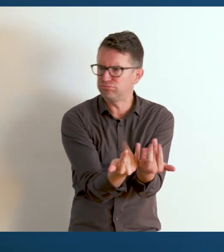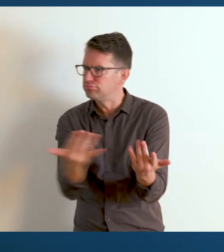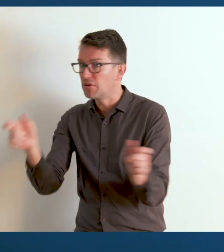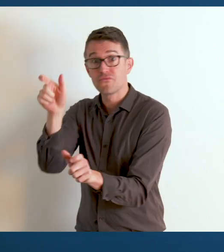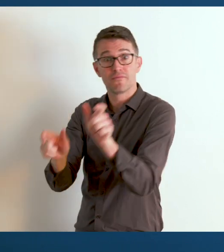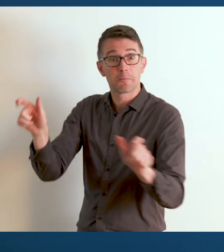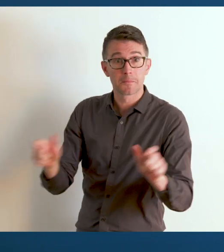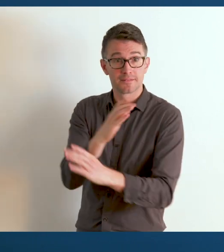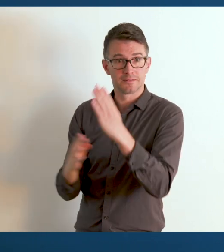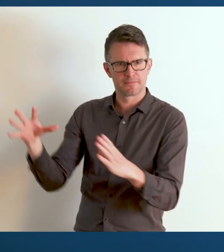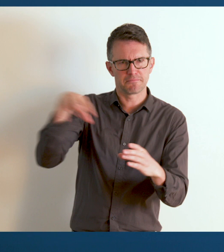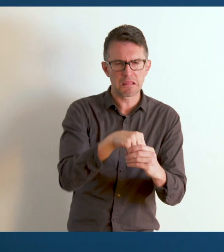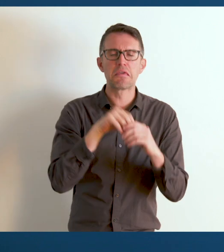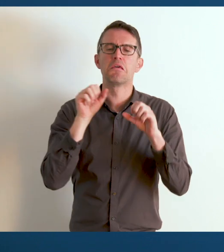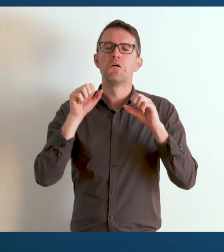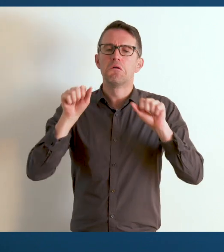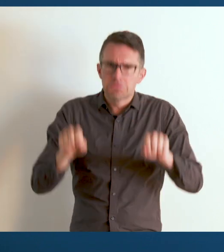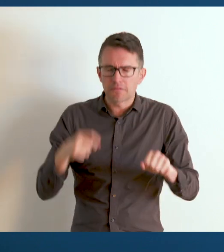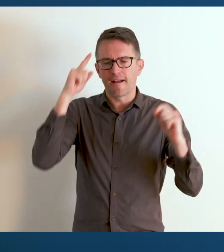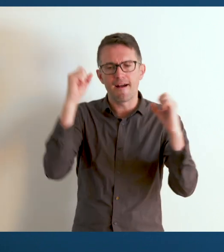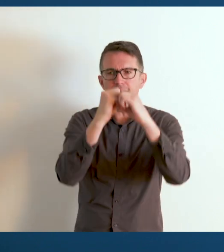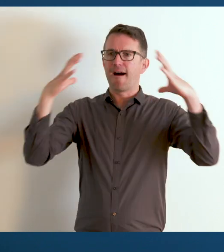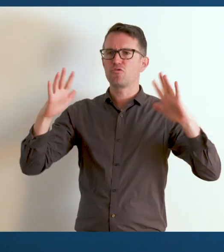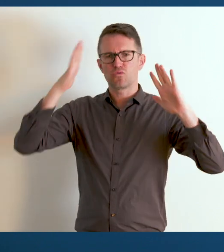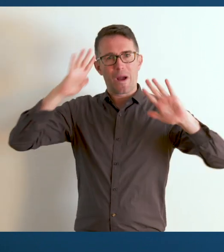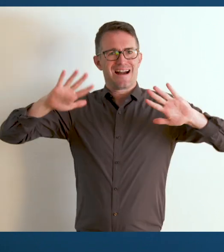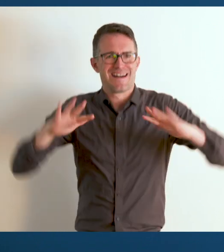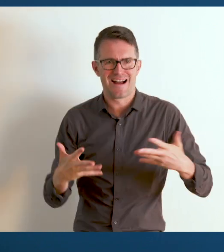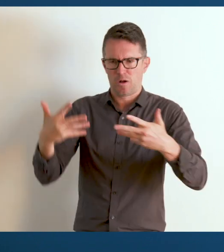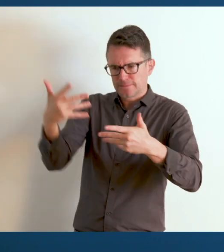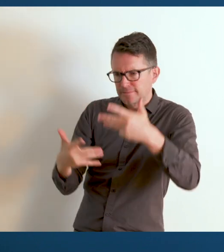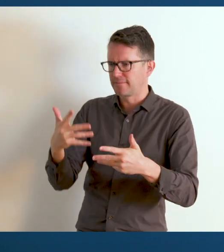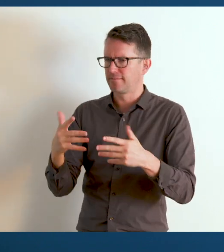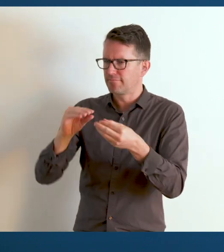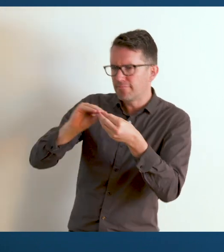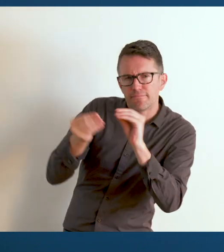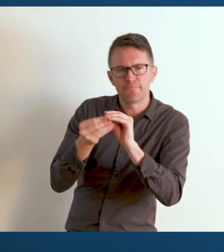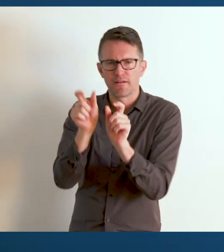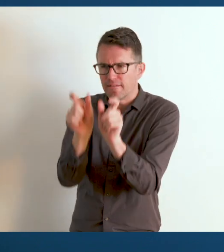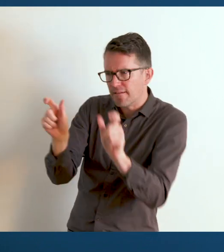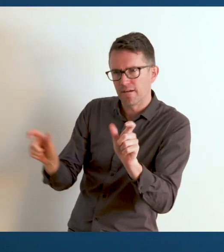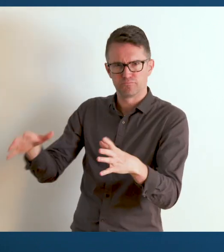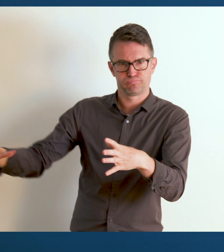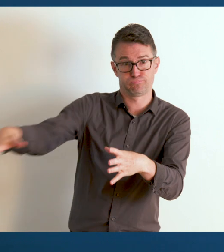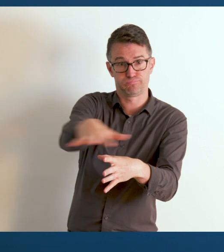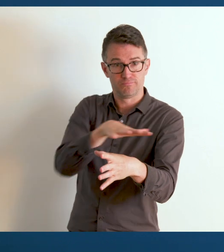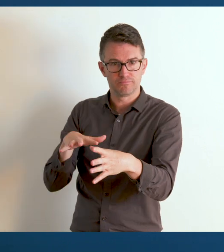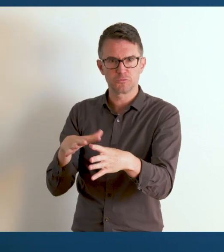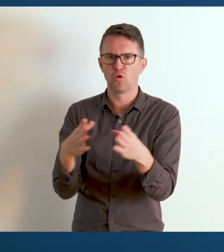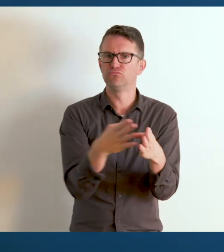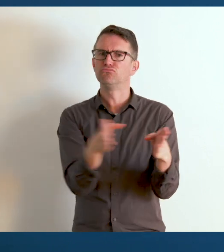enough that you can make important conclusions and data analyses based on that population. Generally,